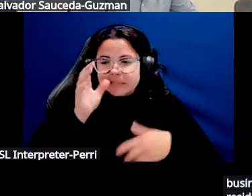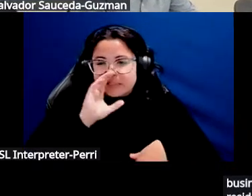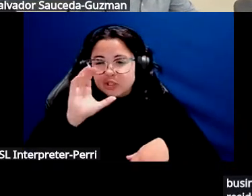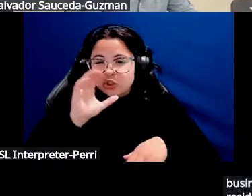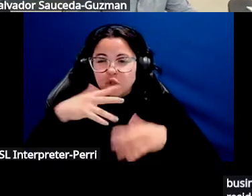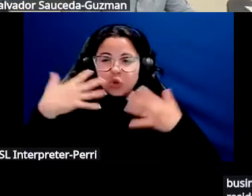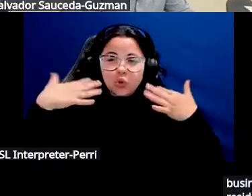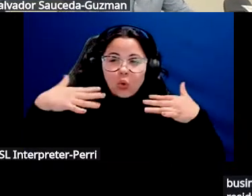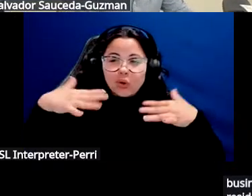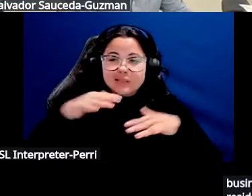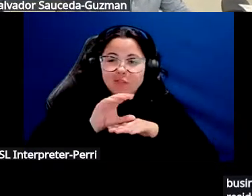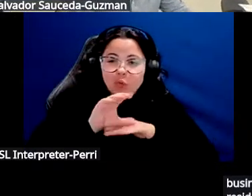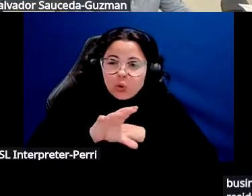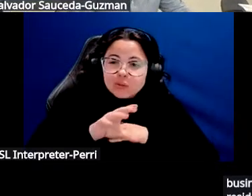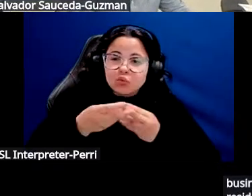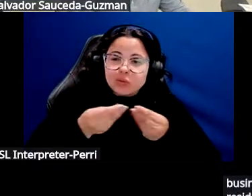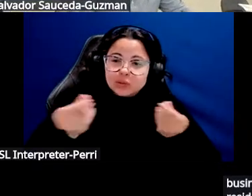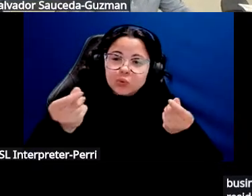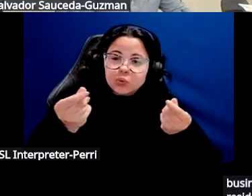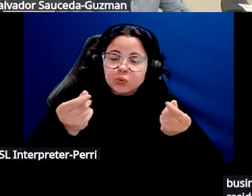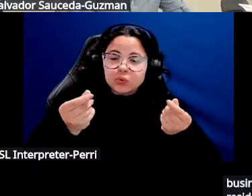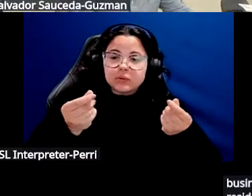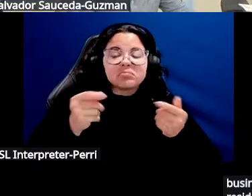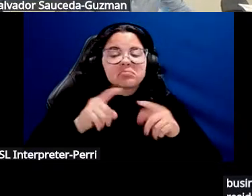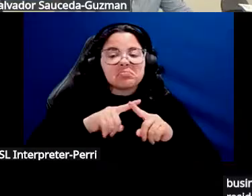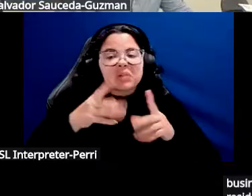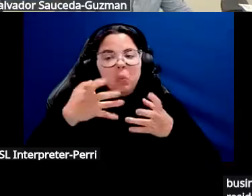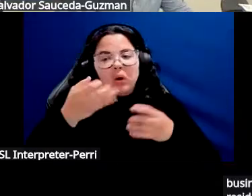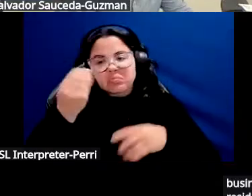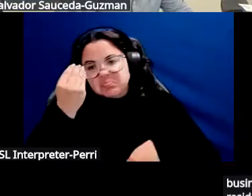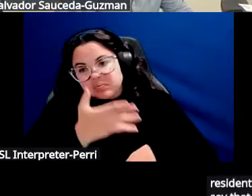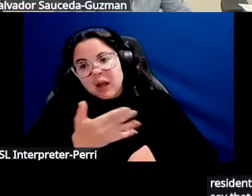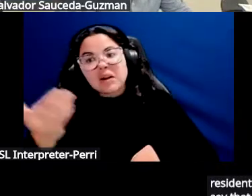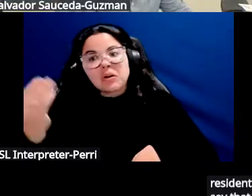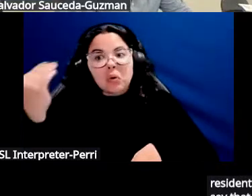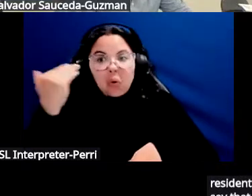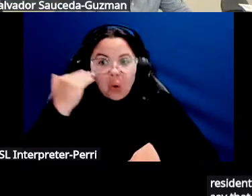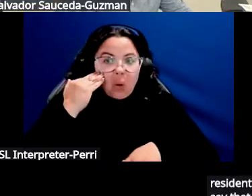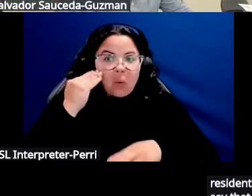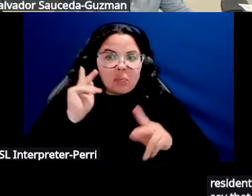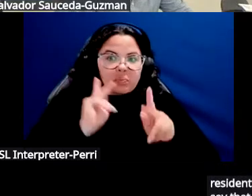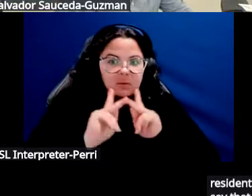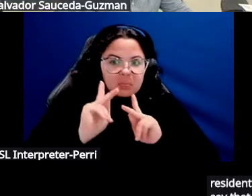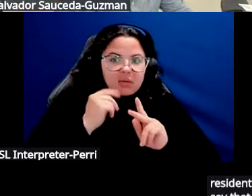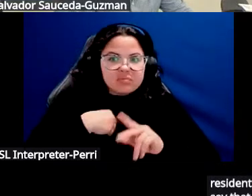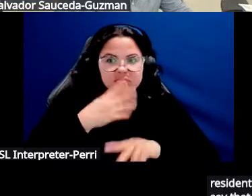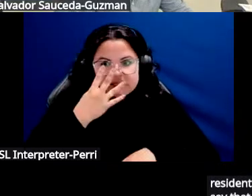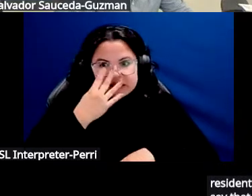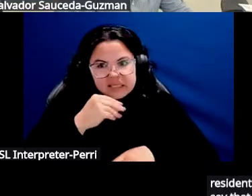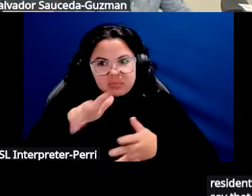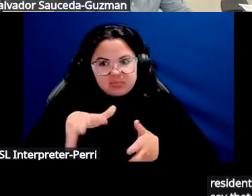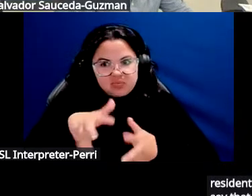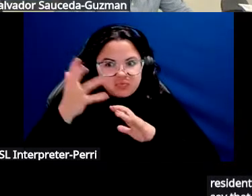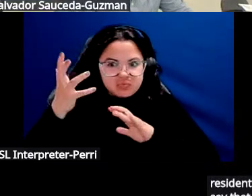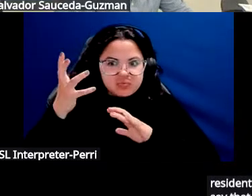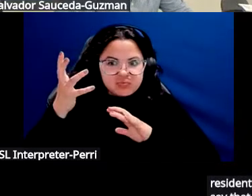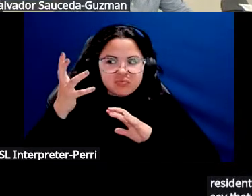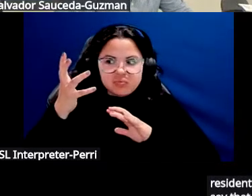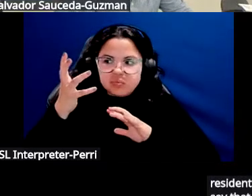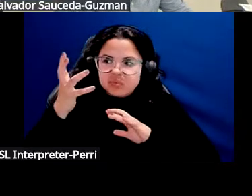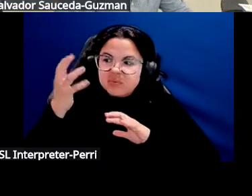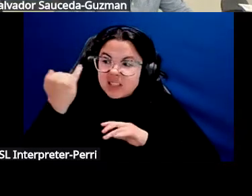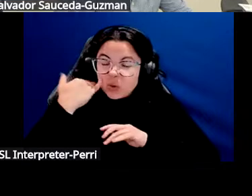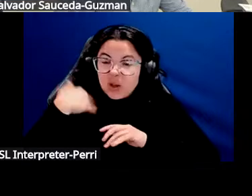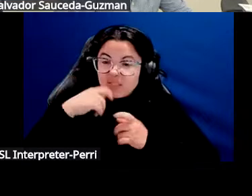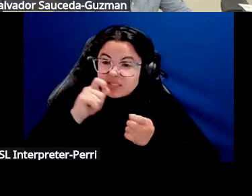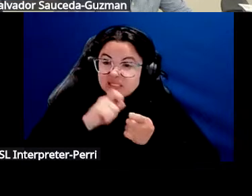enforcement resolution. But I wanted to say that I know folks are having their sleep disrupted. If you have details